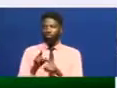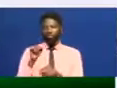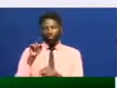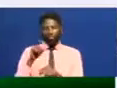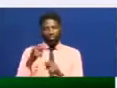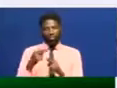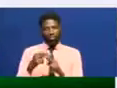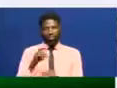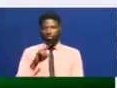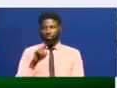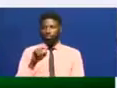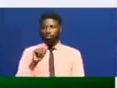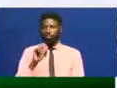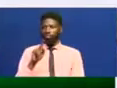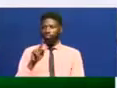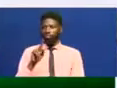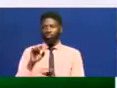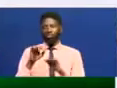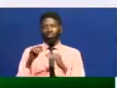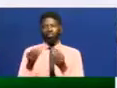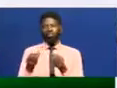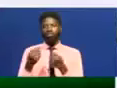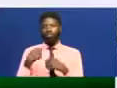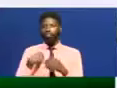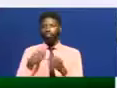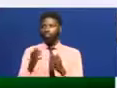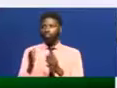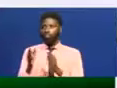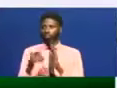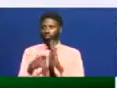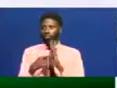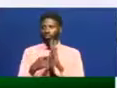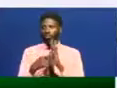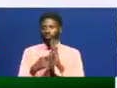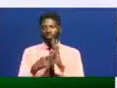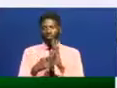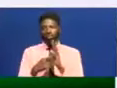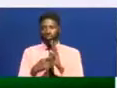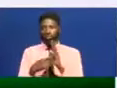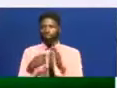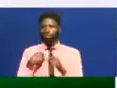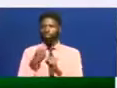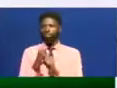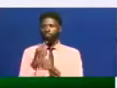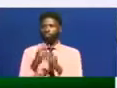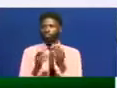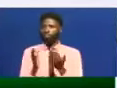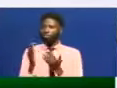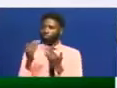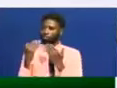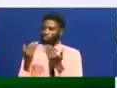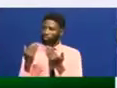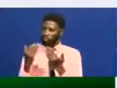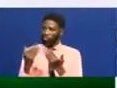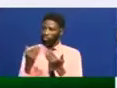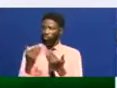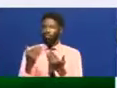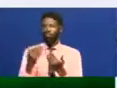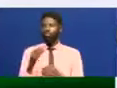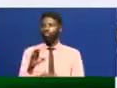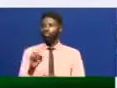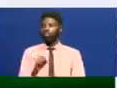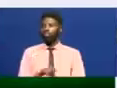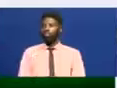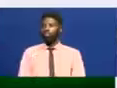me or give me a chance to showcase what I've made here. Thank you, Wazir. Thank you very